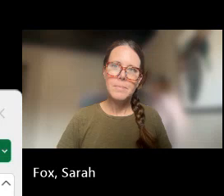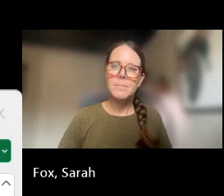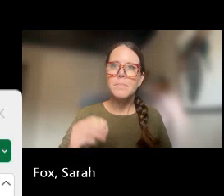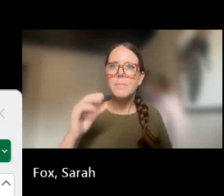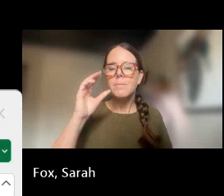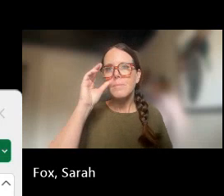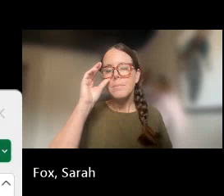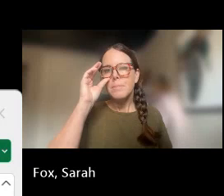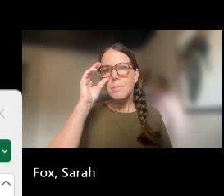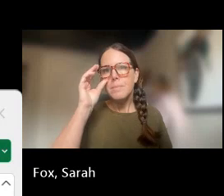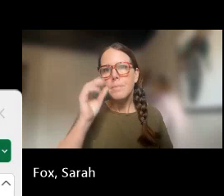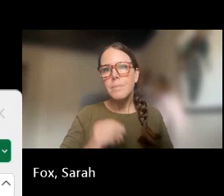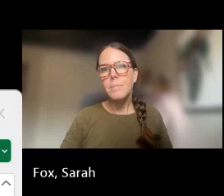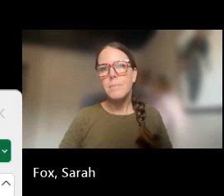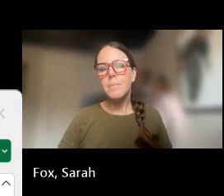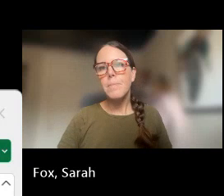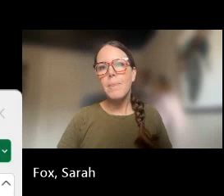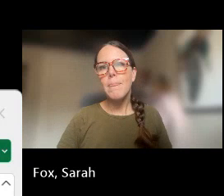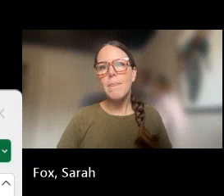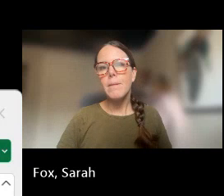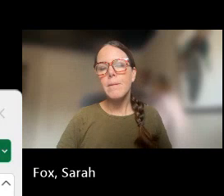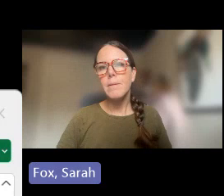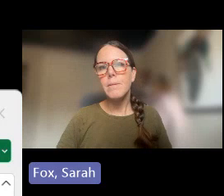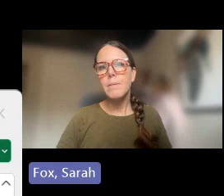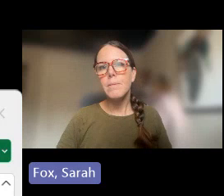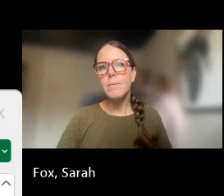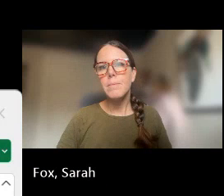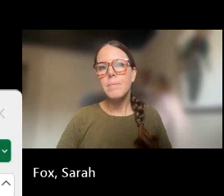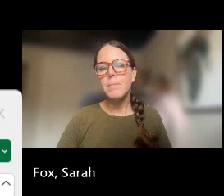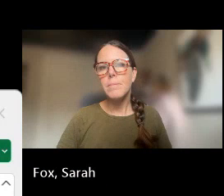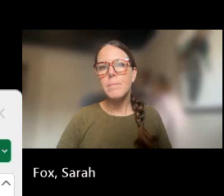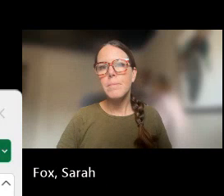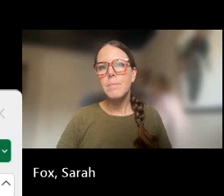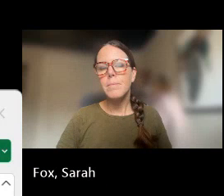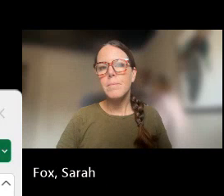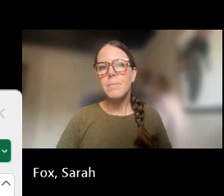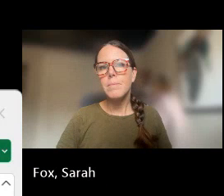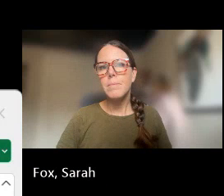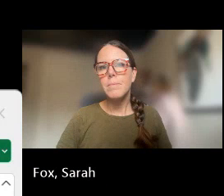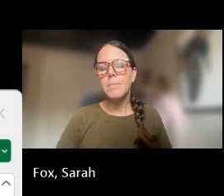of presentations. Or it could be we do it more